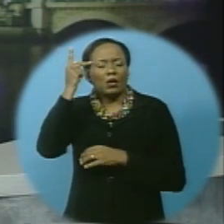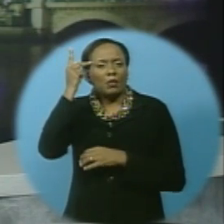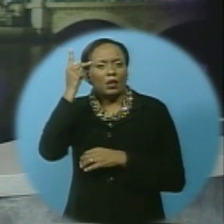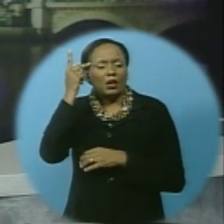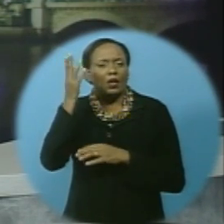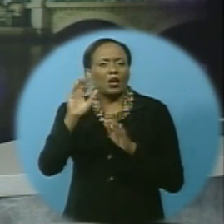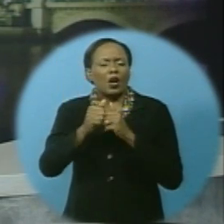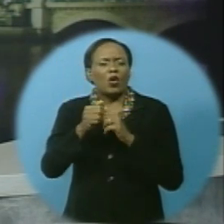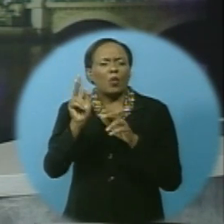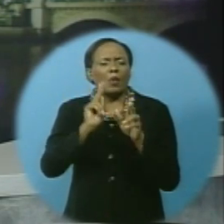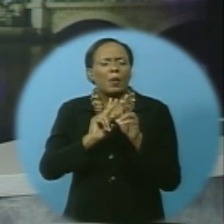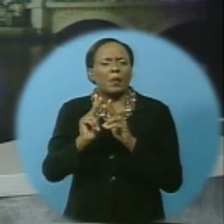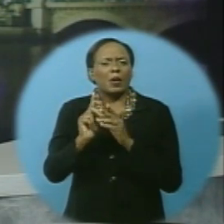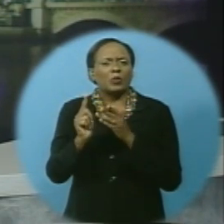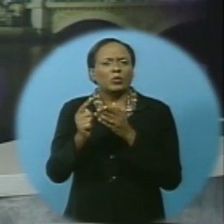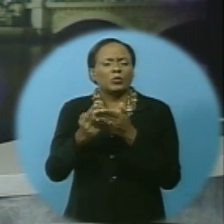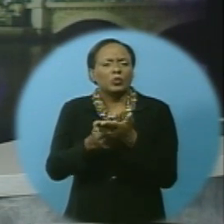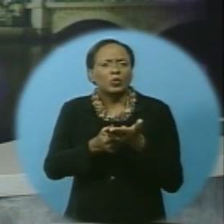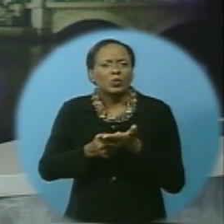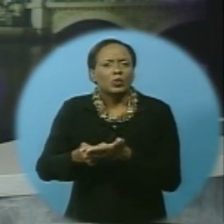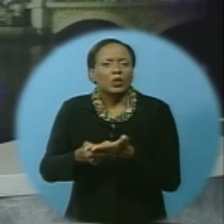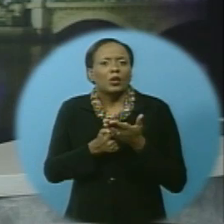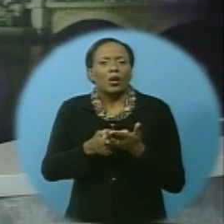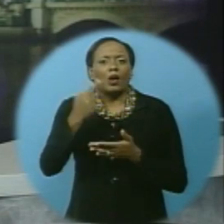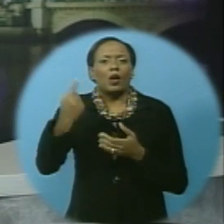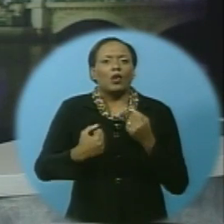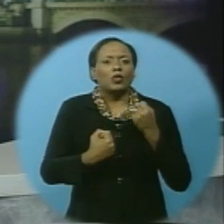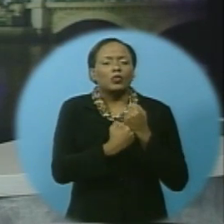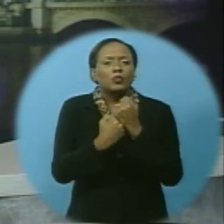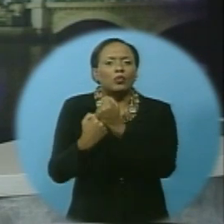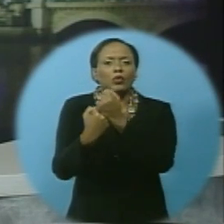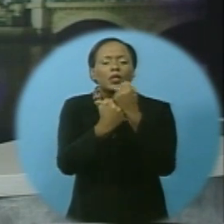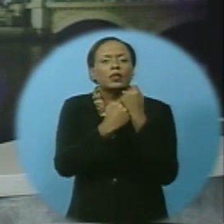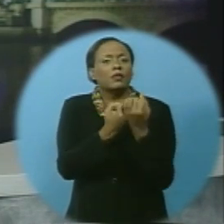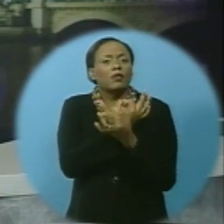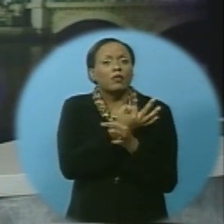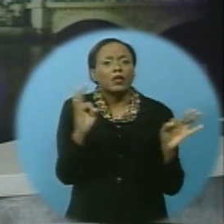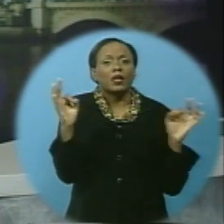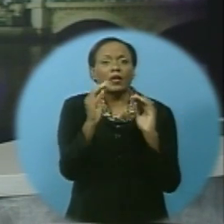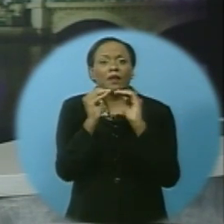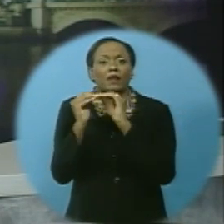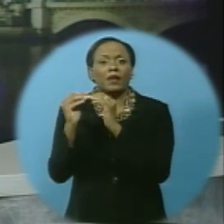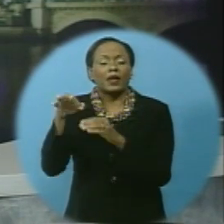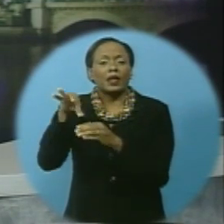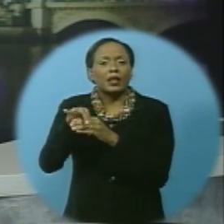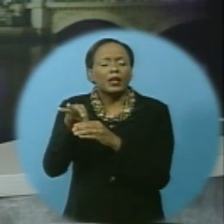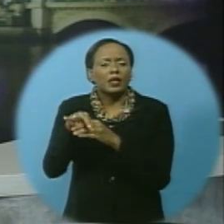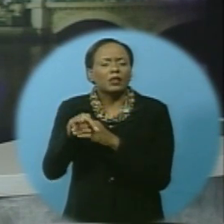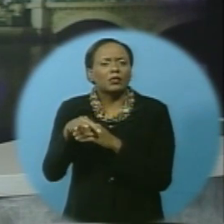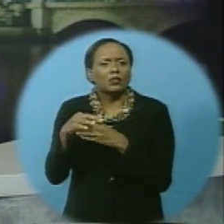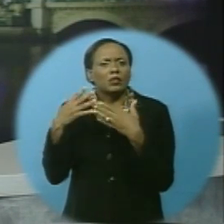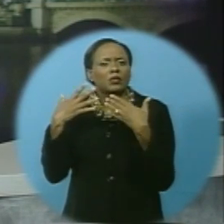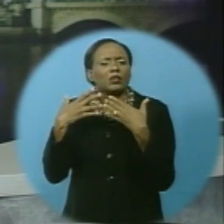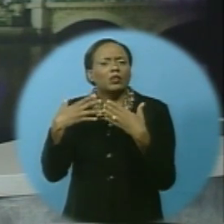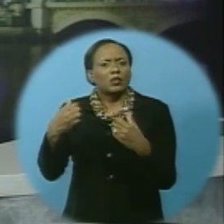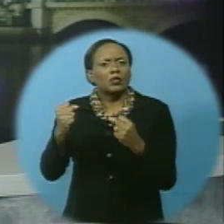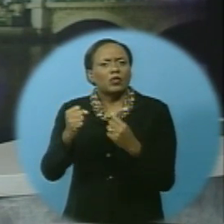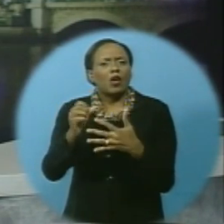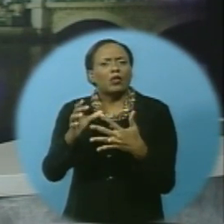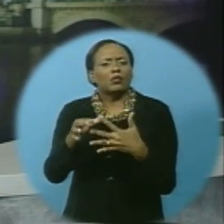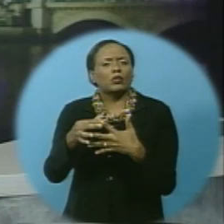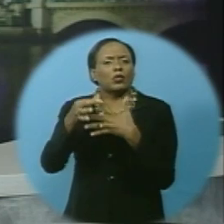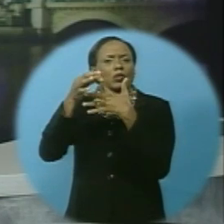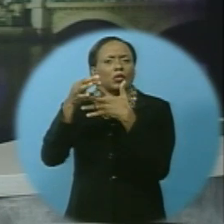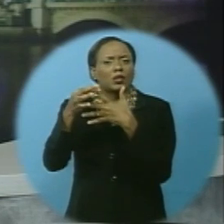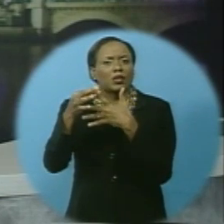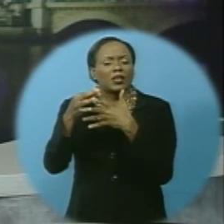people's business, adding that he always supported free and fair elections and a strong democracy. Sir Richard says late